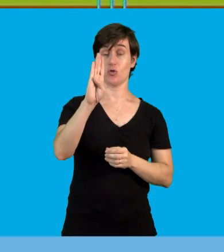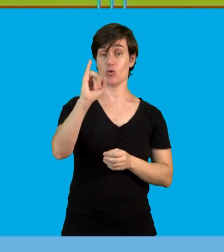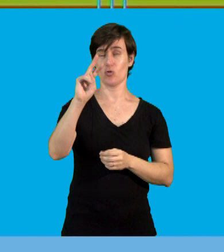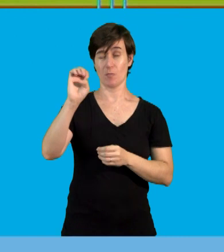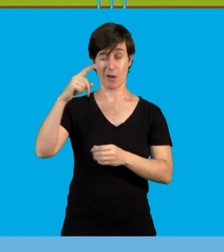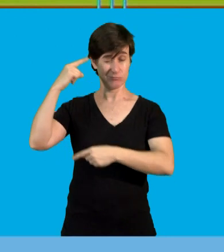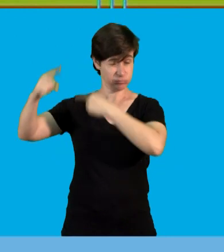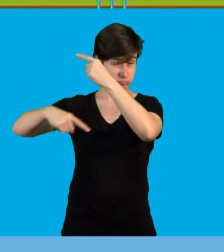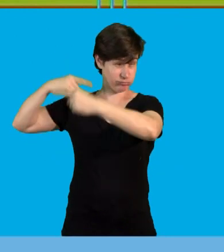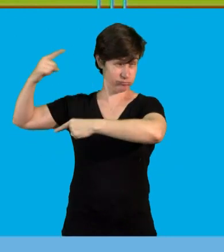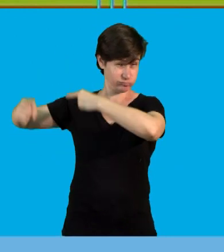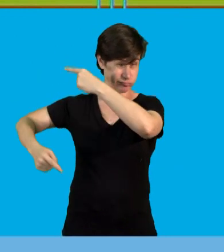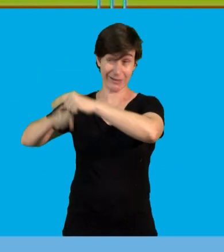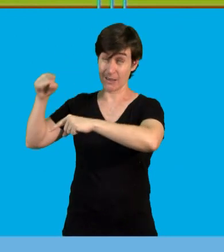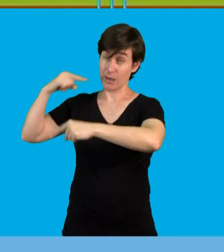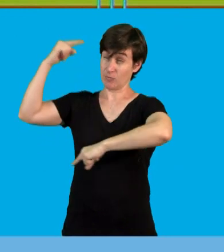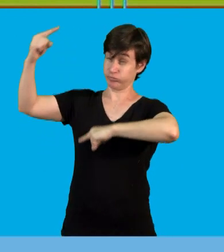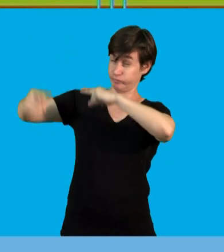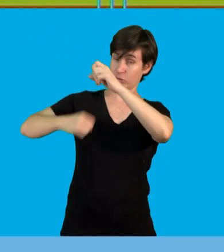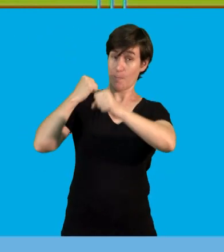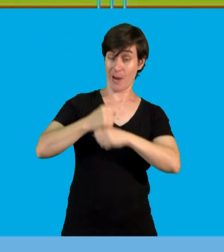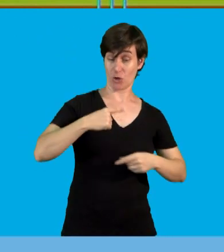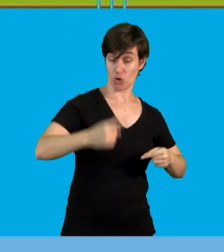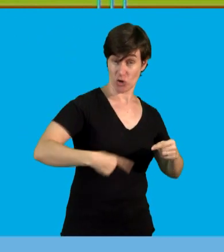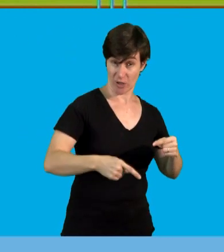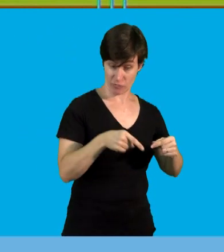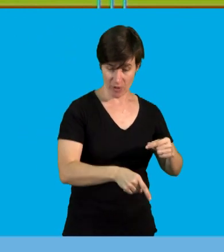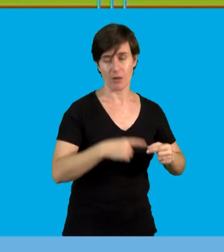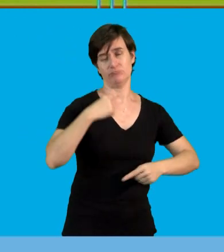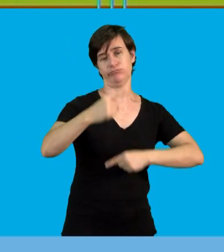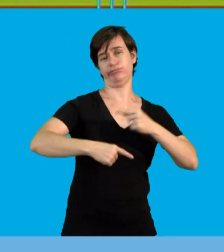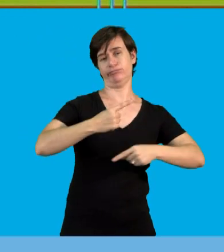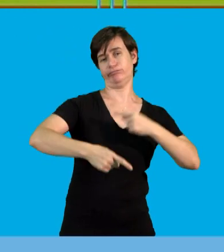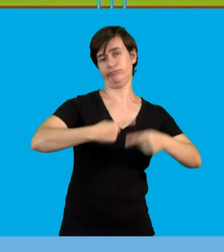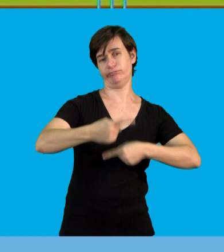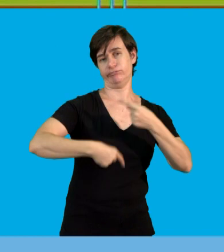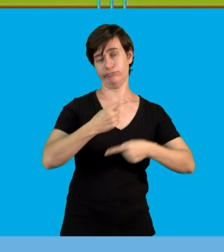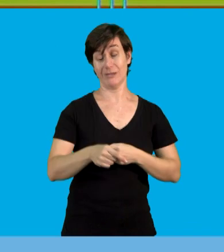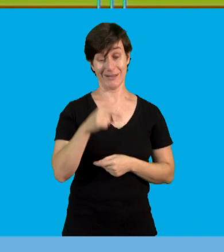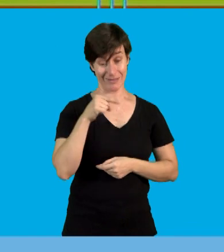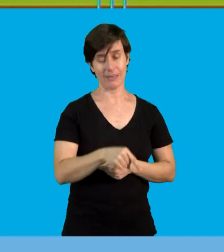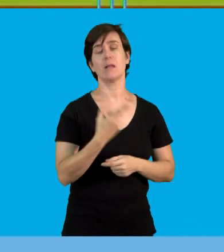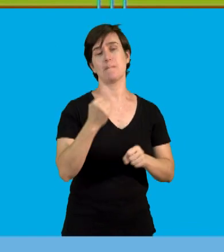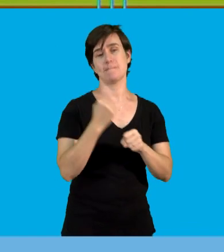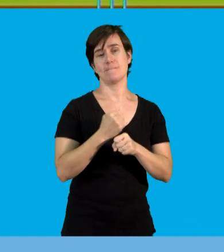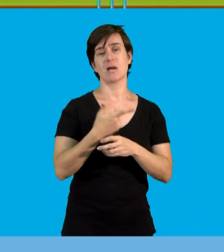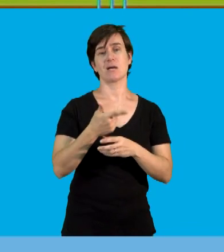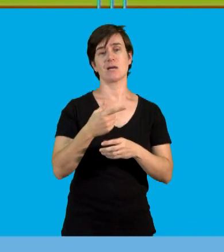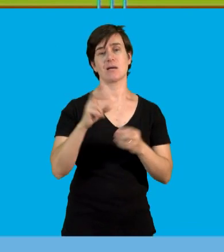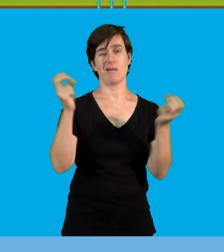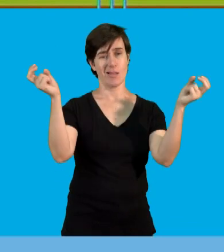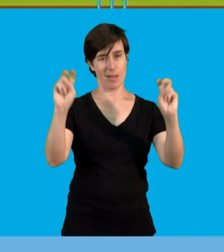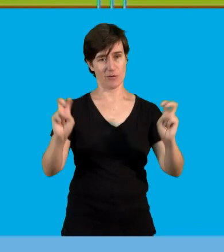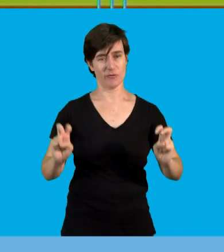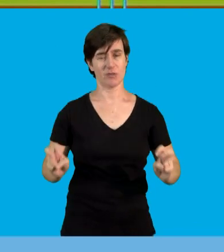remember, once the turbine spins, therefore the generator is going to be spinning. And once the generator spins,